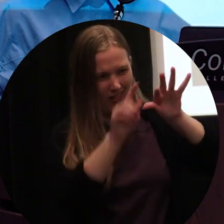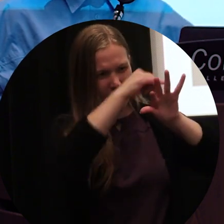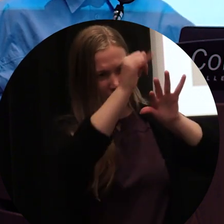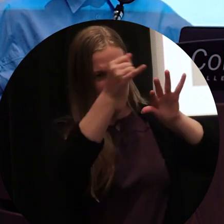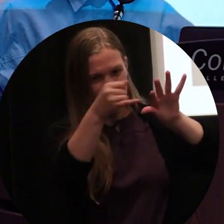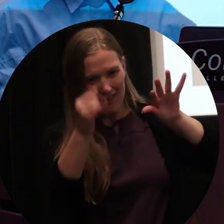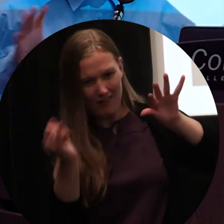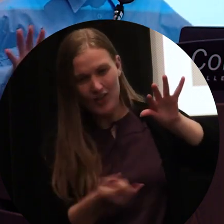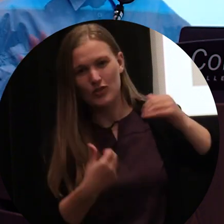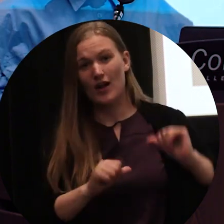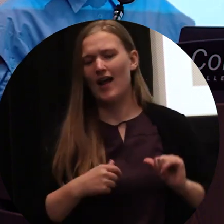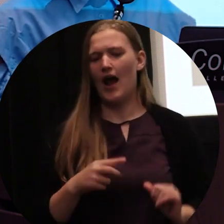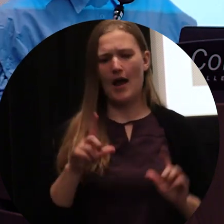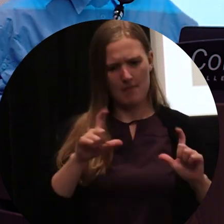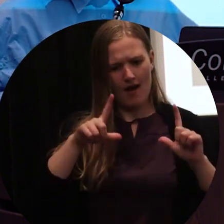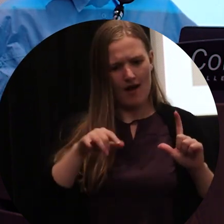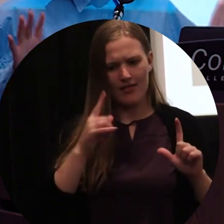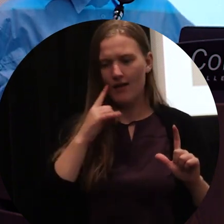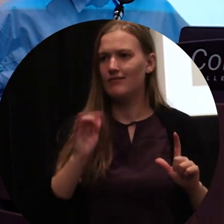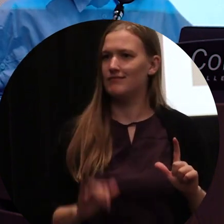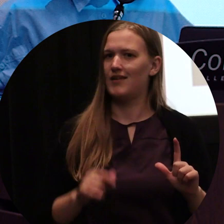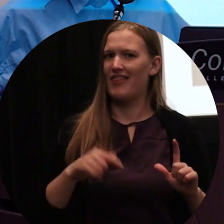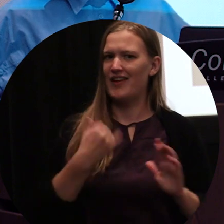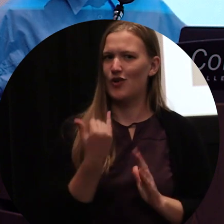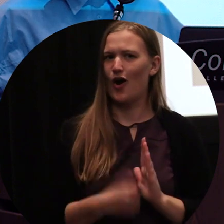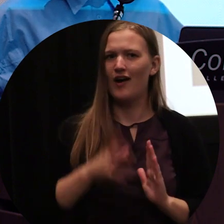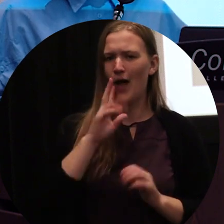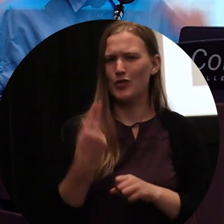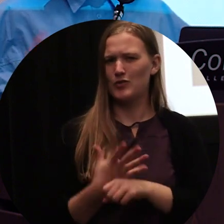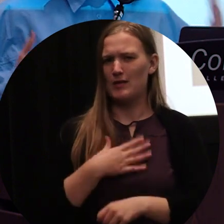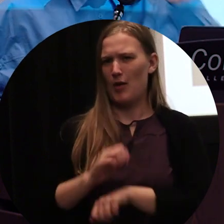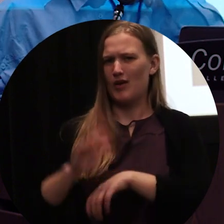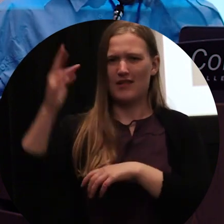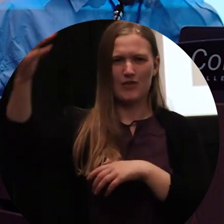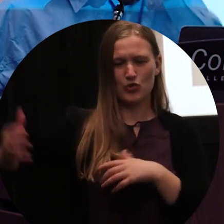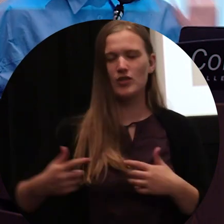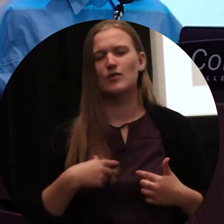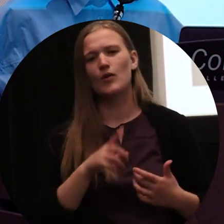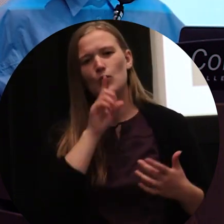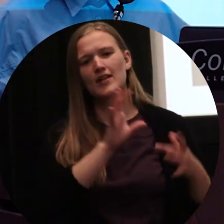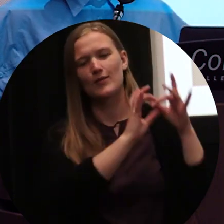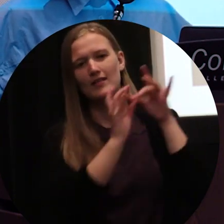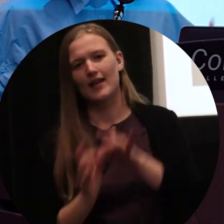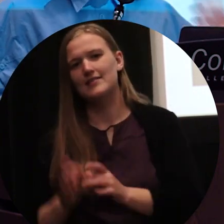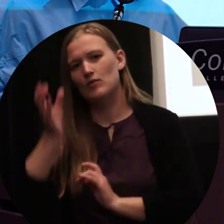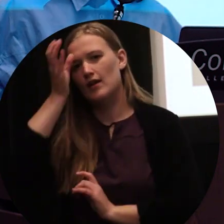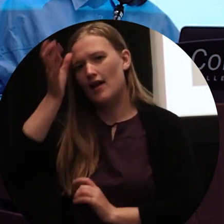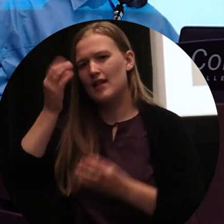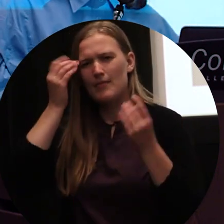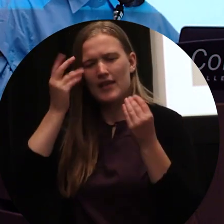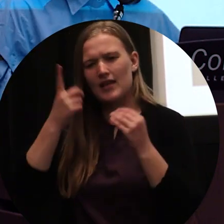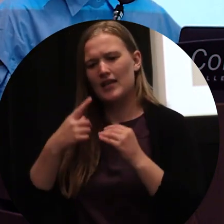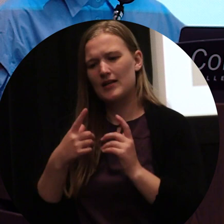ago and I was like, oh, this is like, this is art, you know, and I am going to use it for something in the future. But it really ties into this concept that I've been thinking about this